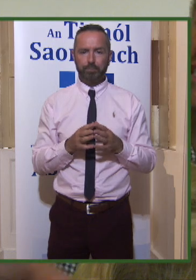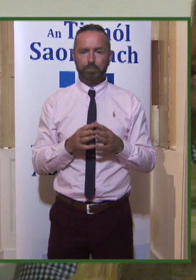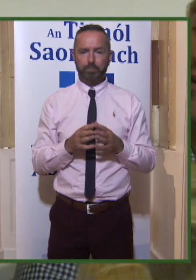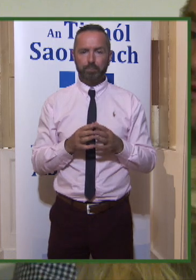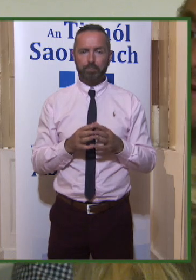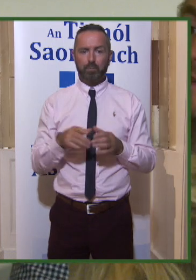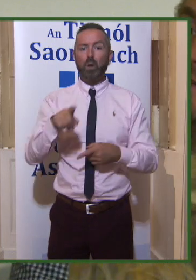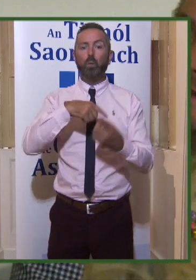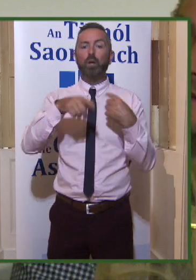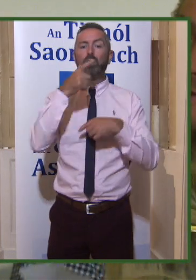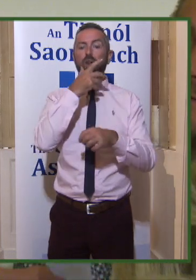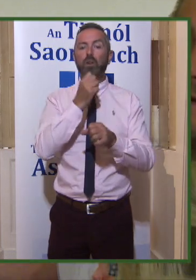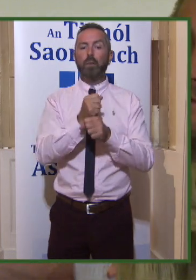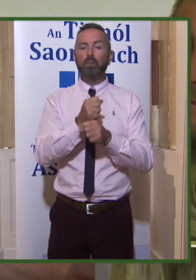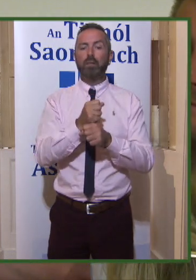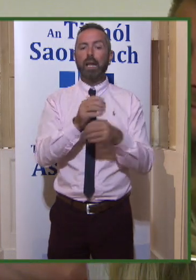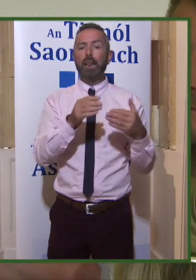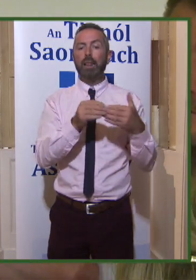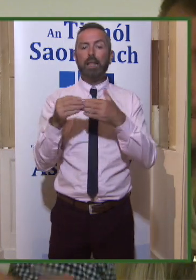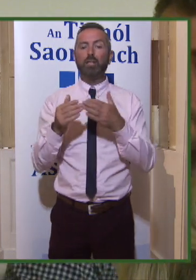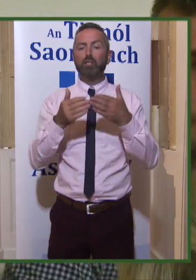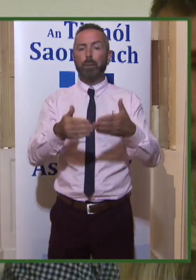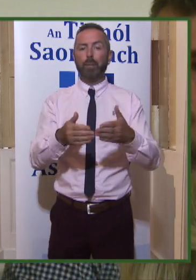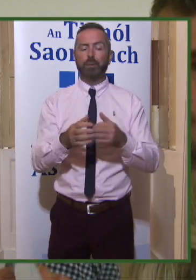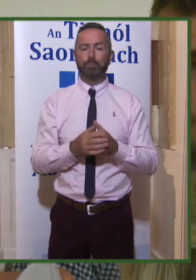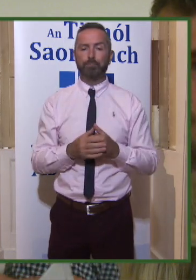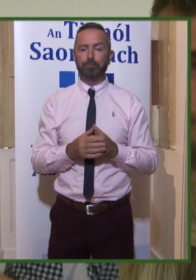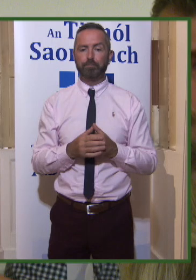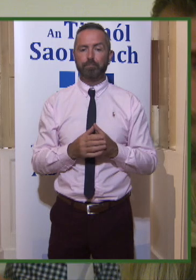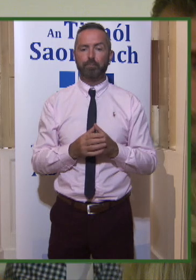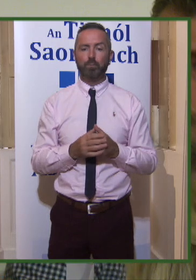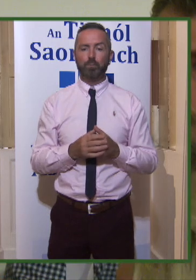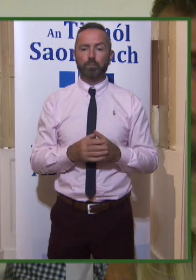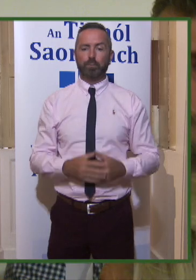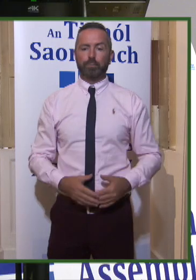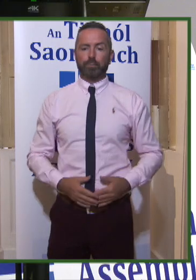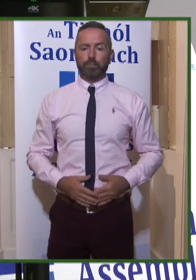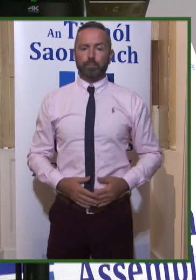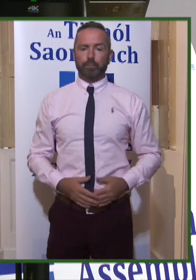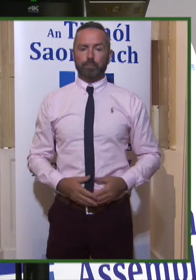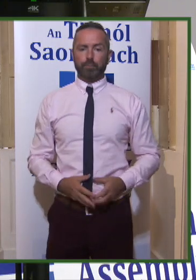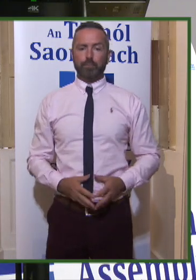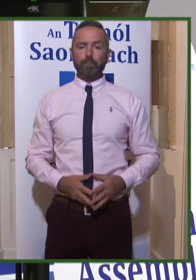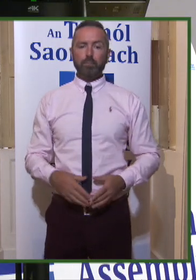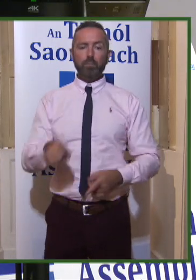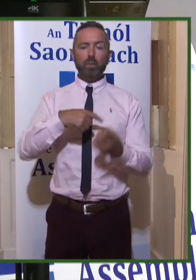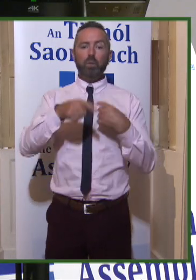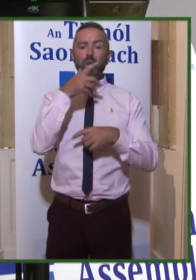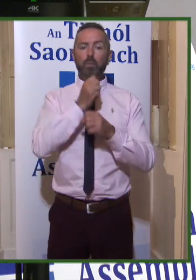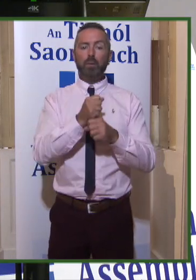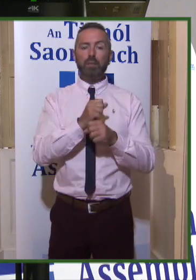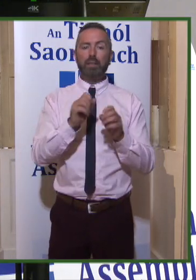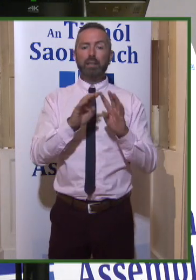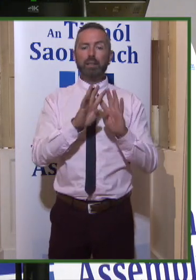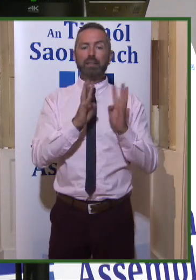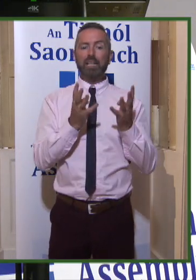we're talking about the leadership level, sorry. So things the cabinet, the deputy mayor, We etc.